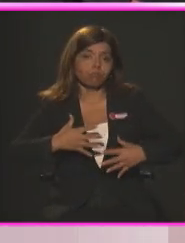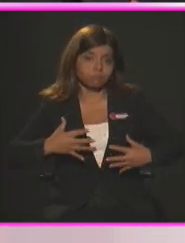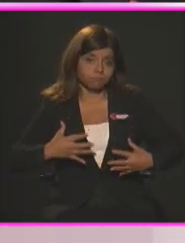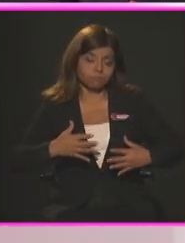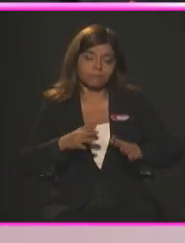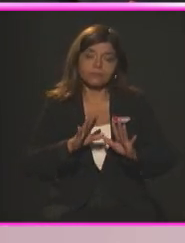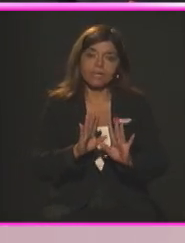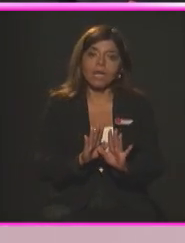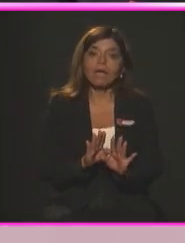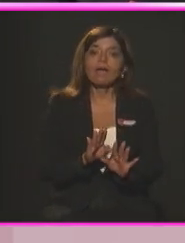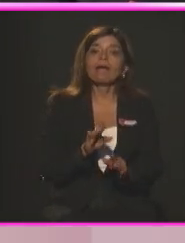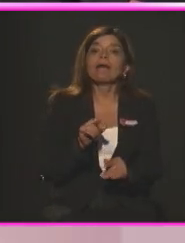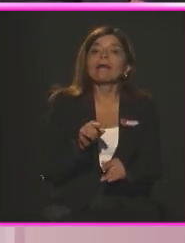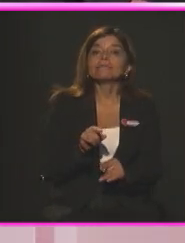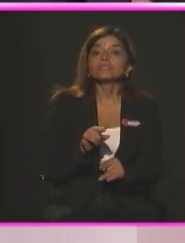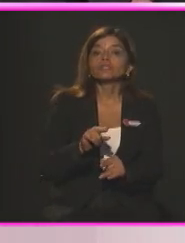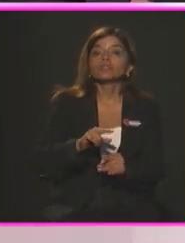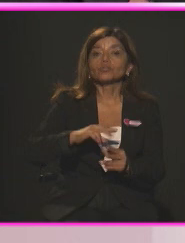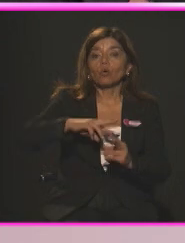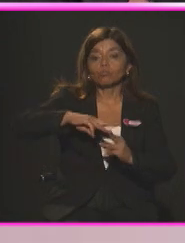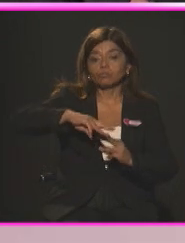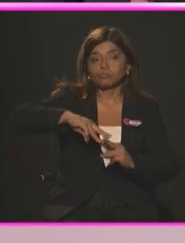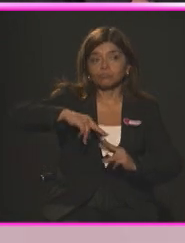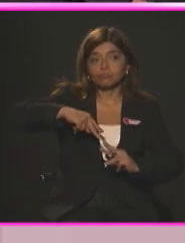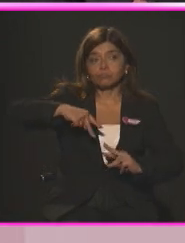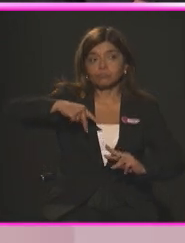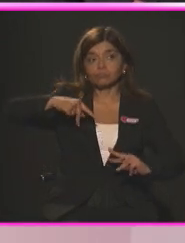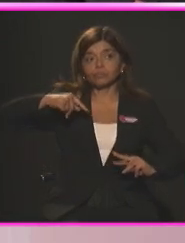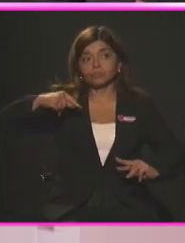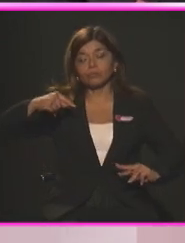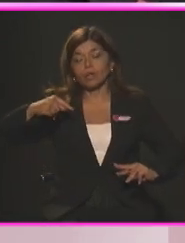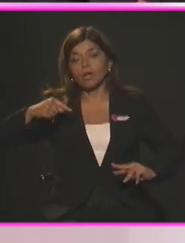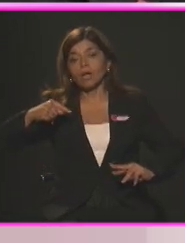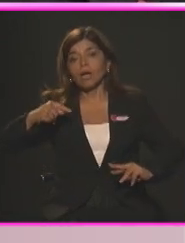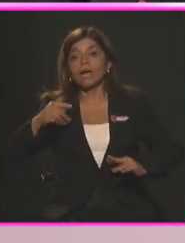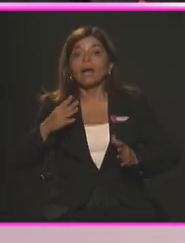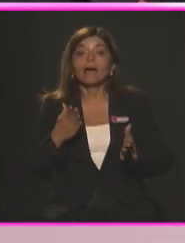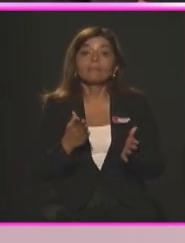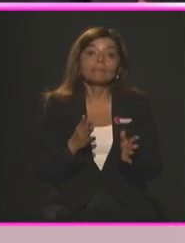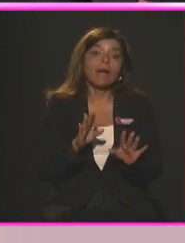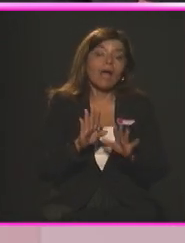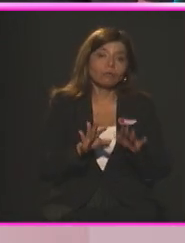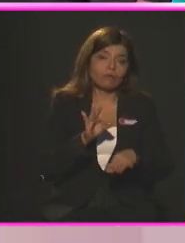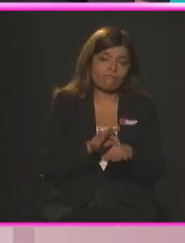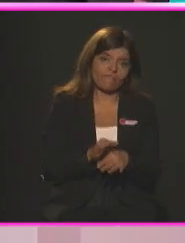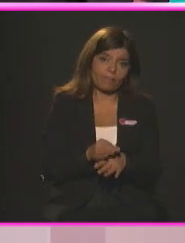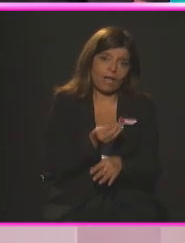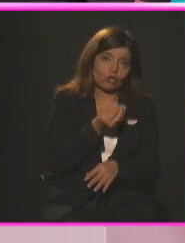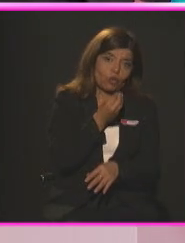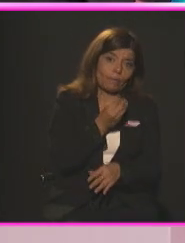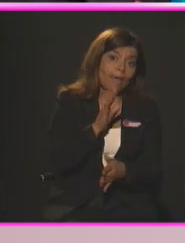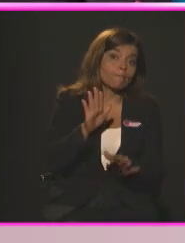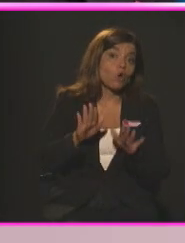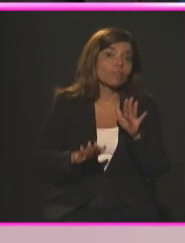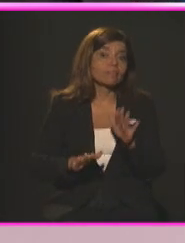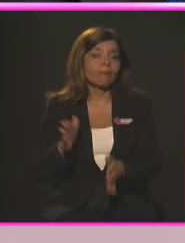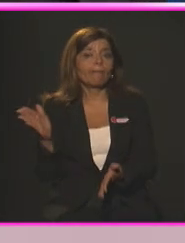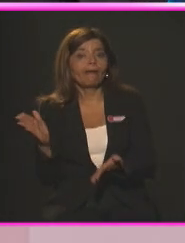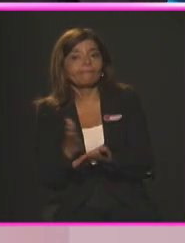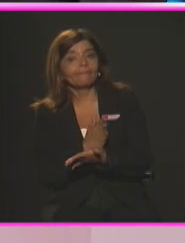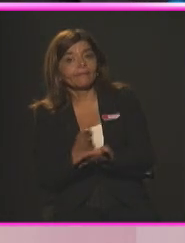short life full of disease. And it's increasingly recognized that this language of food is the language of